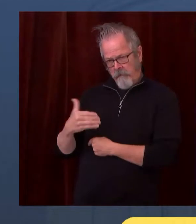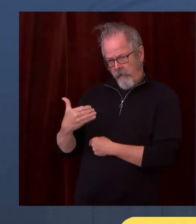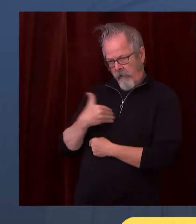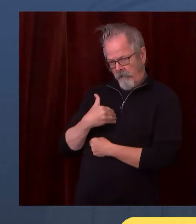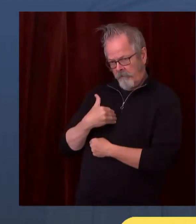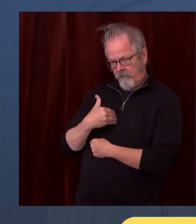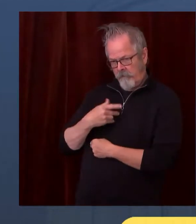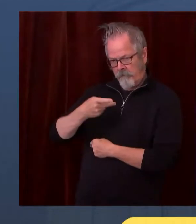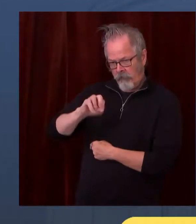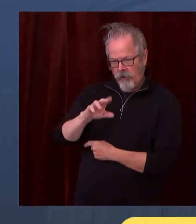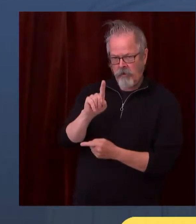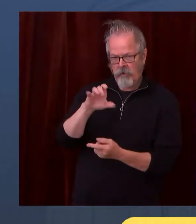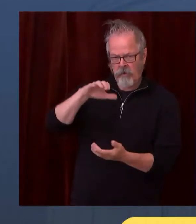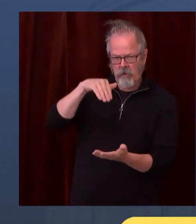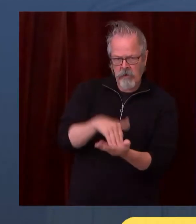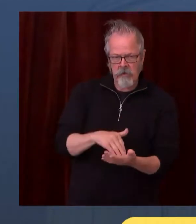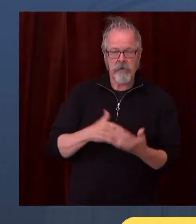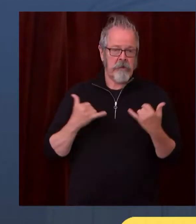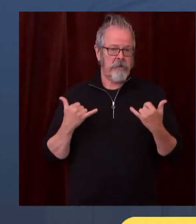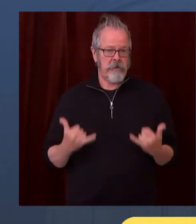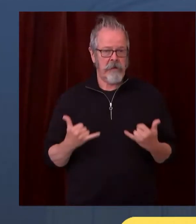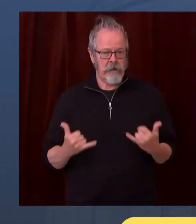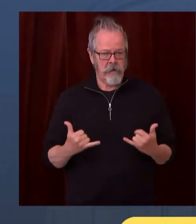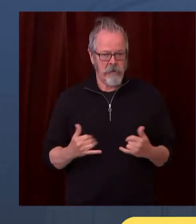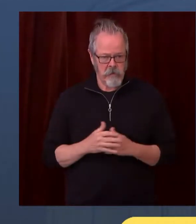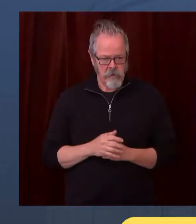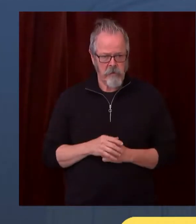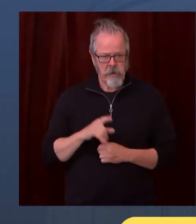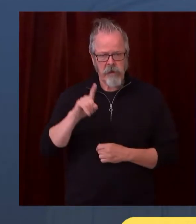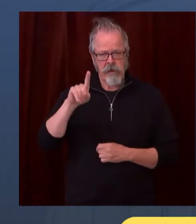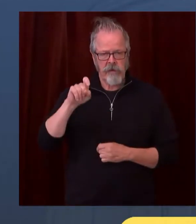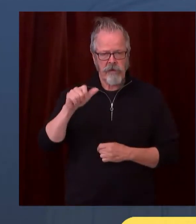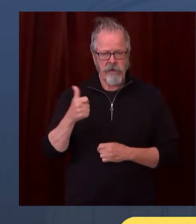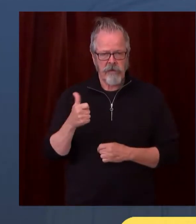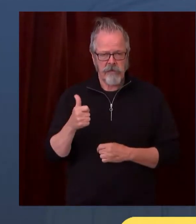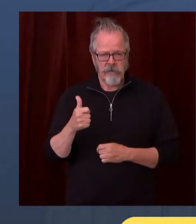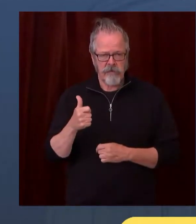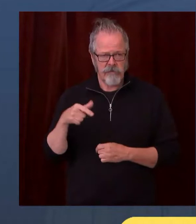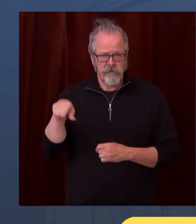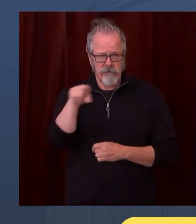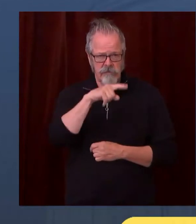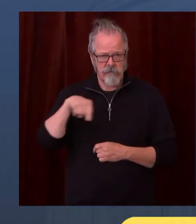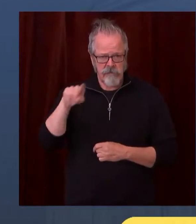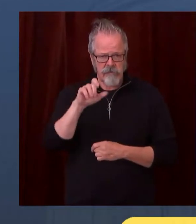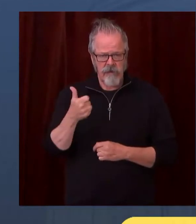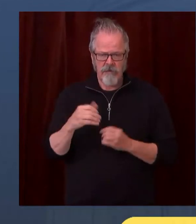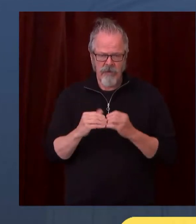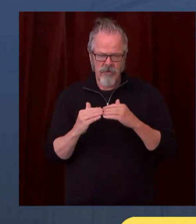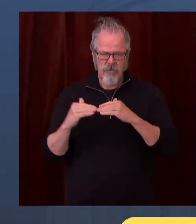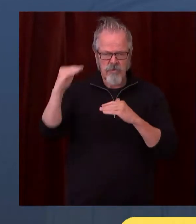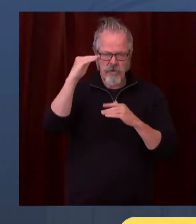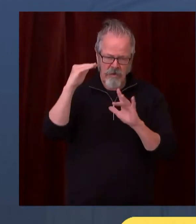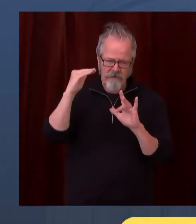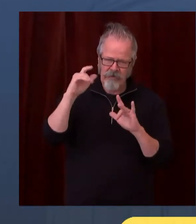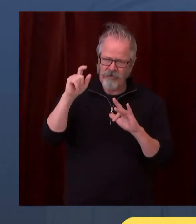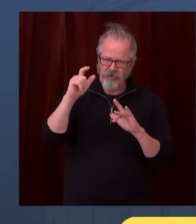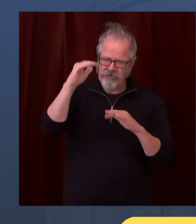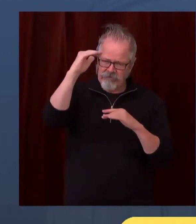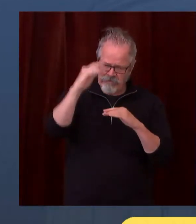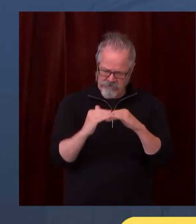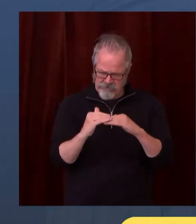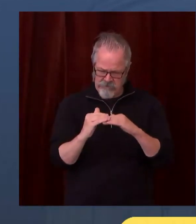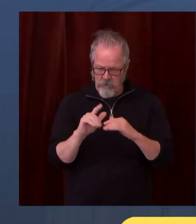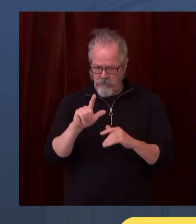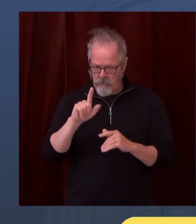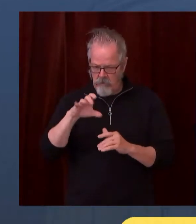a plateau. Fortunately, only a few counties are actually going up. But there are some, Walla Walla, Spokane, and Pierce